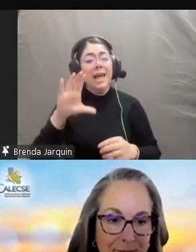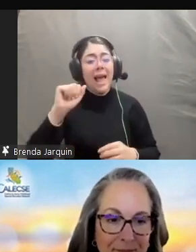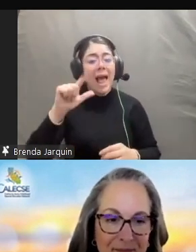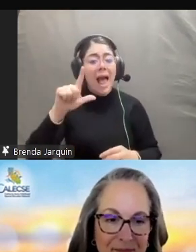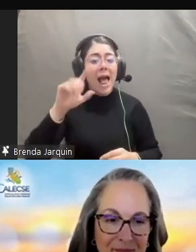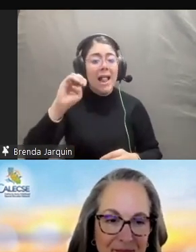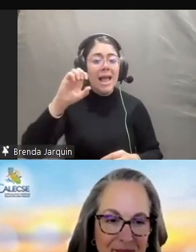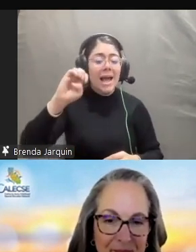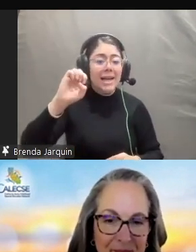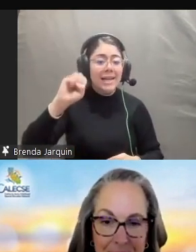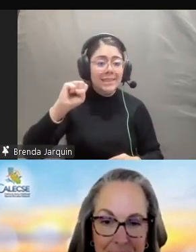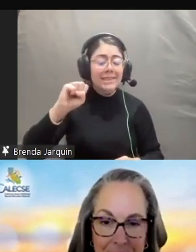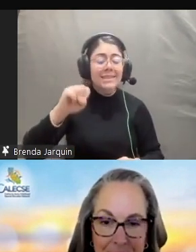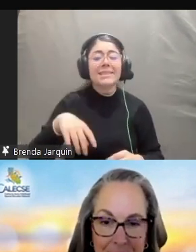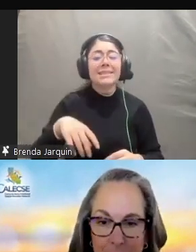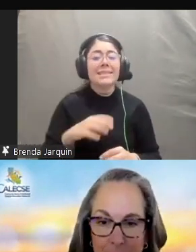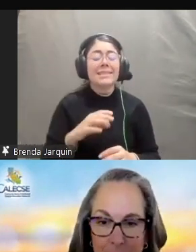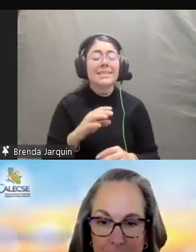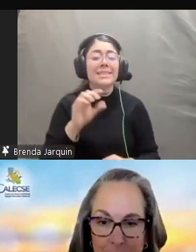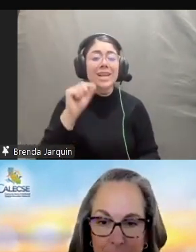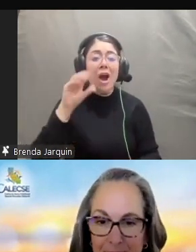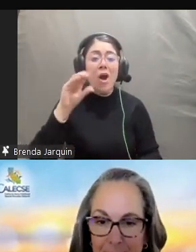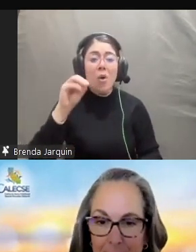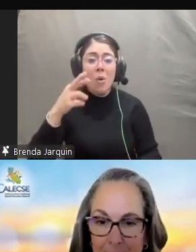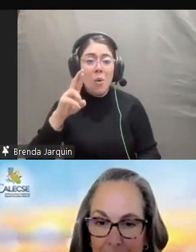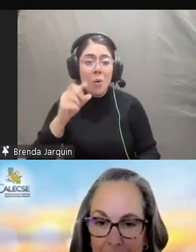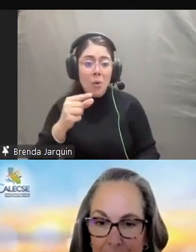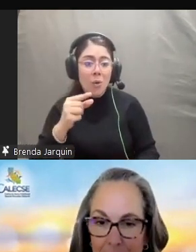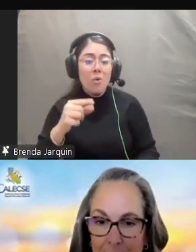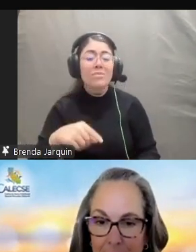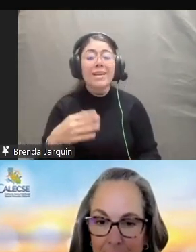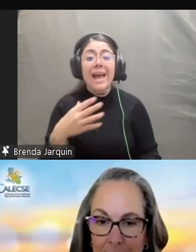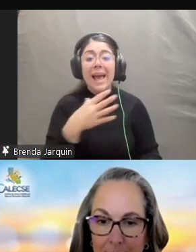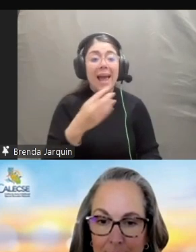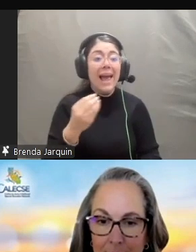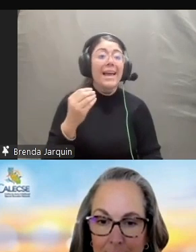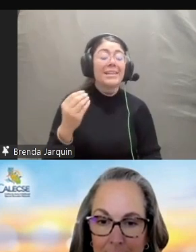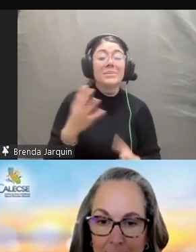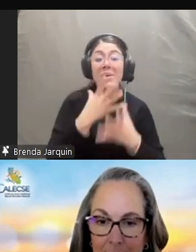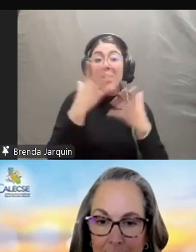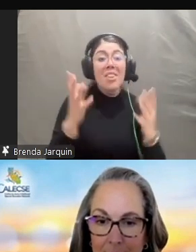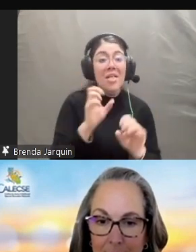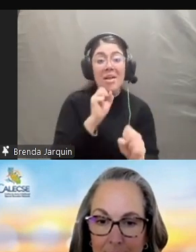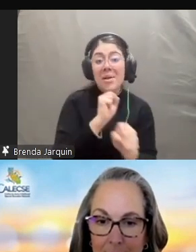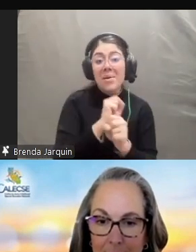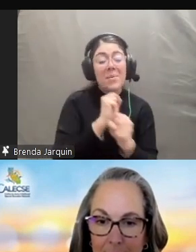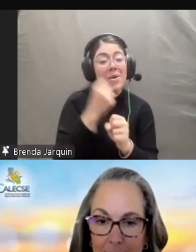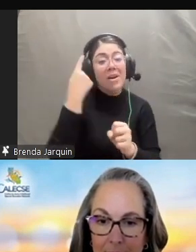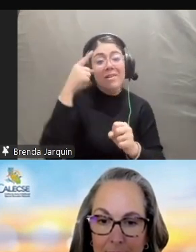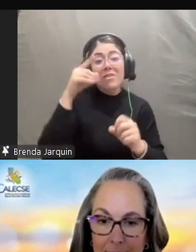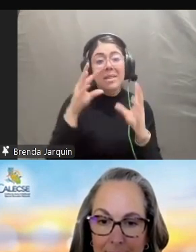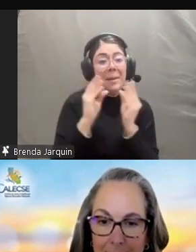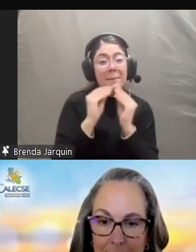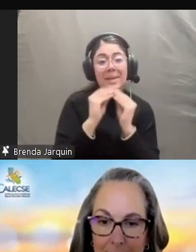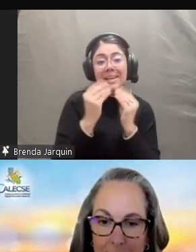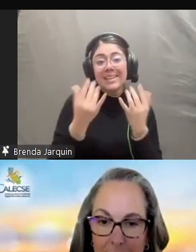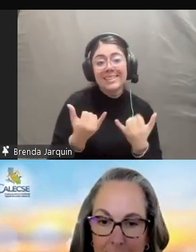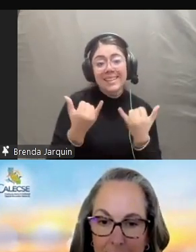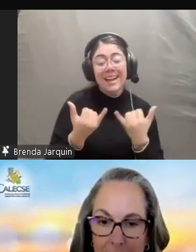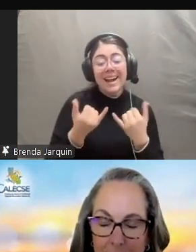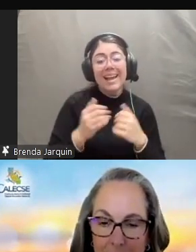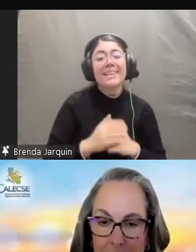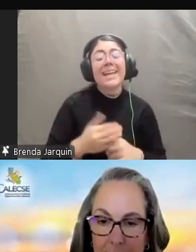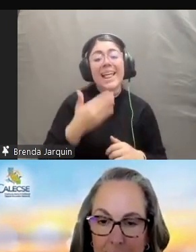They did an awesome job. That's a lot of work. A lot of work goes on behind the scenes to get this all together. So a big thank you to Sarah Franco,